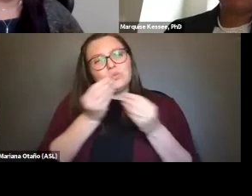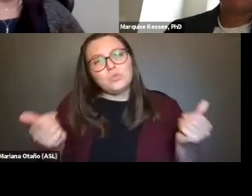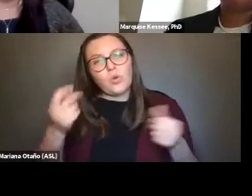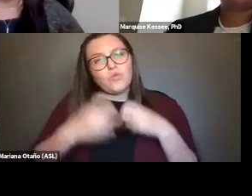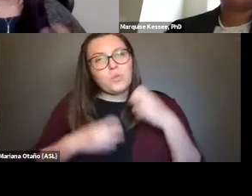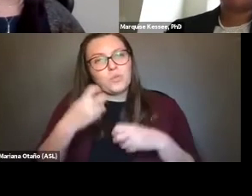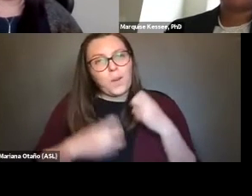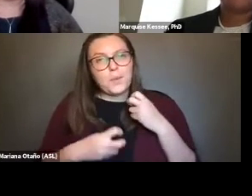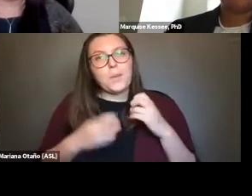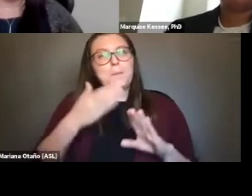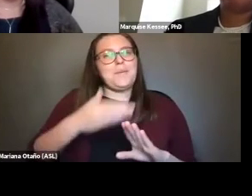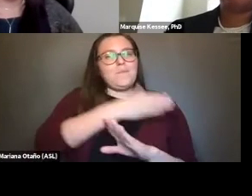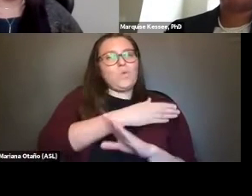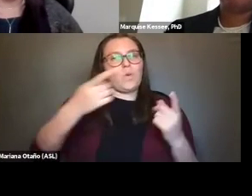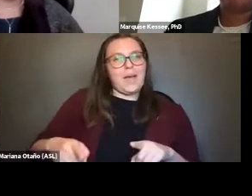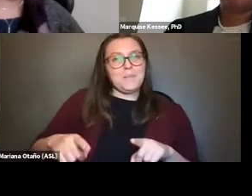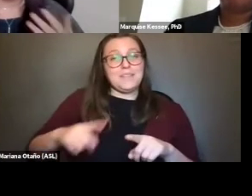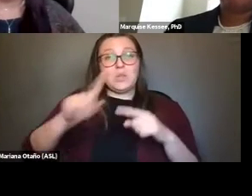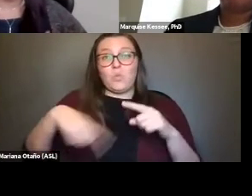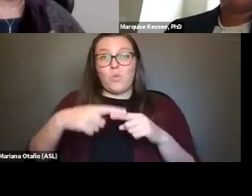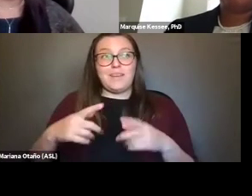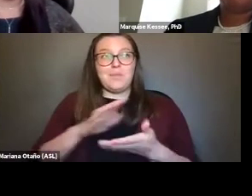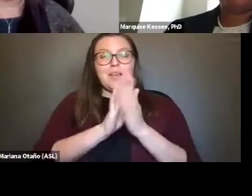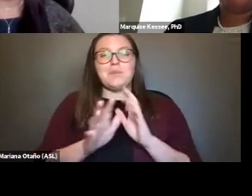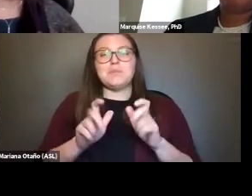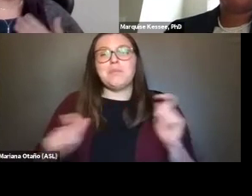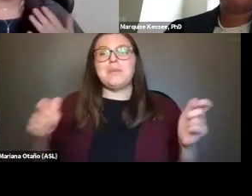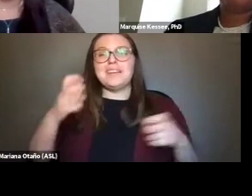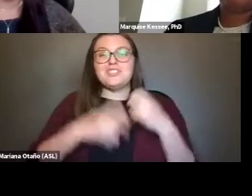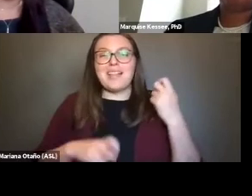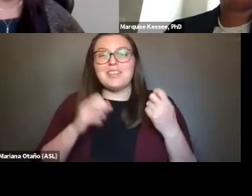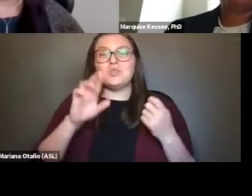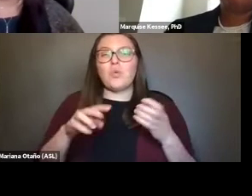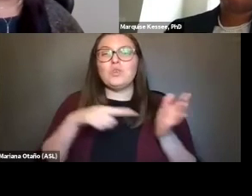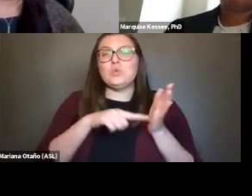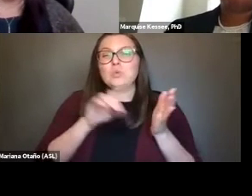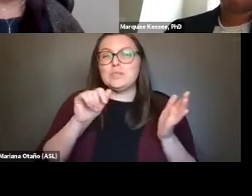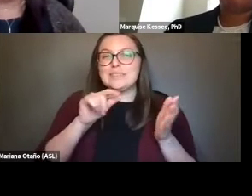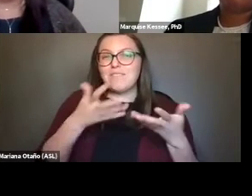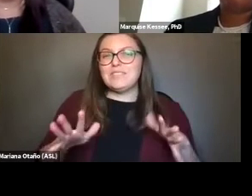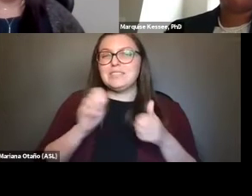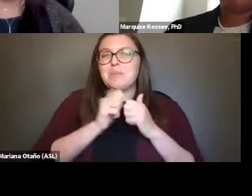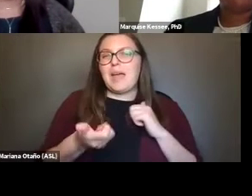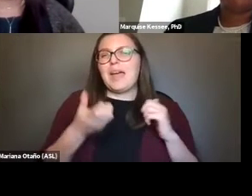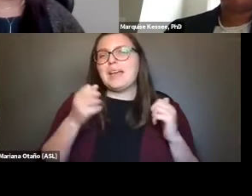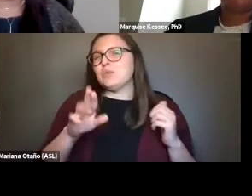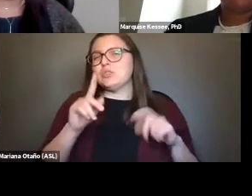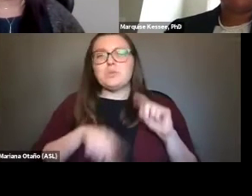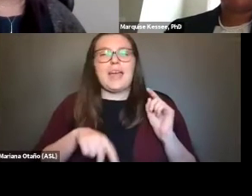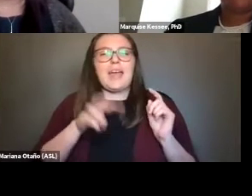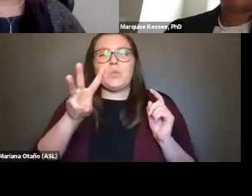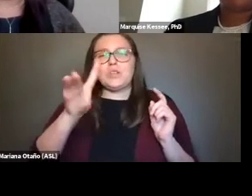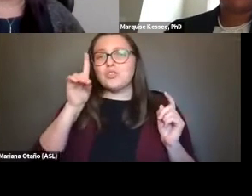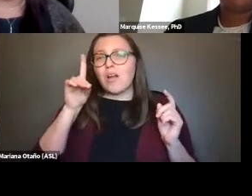just a question. Once it becomes a big challenge and a deadline has passed, or something is, you know, you're not able to withdraw from this